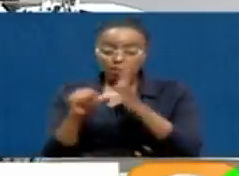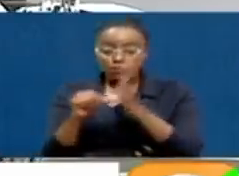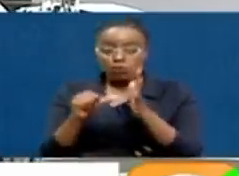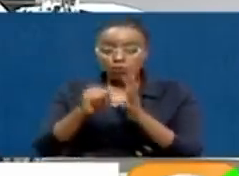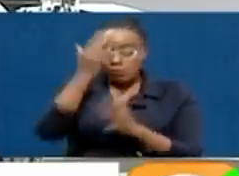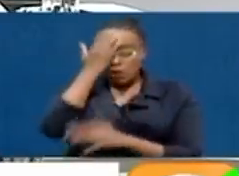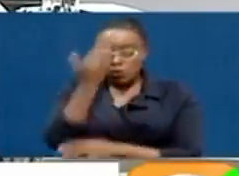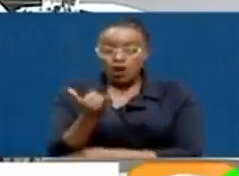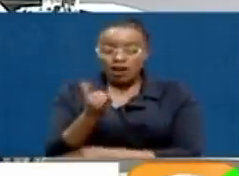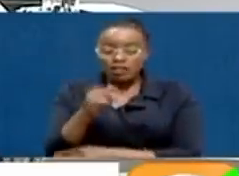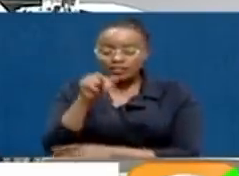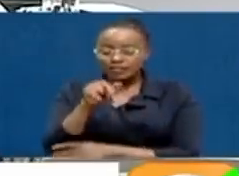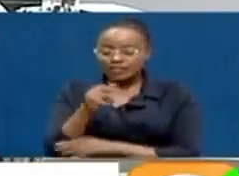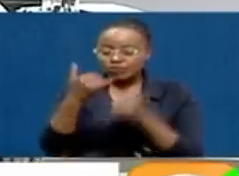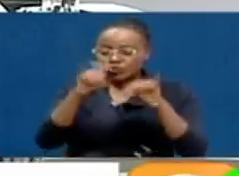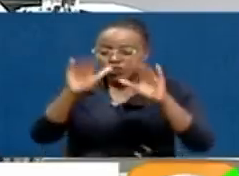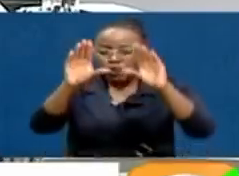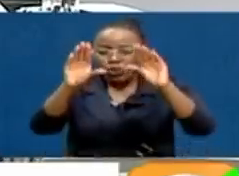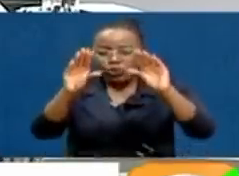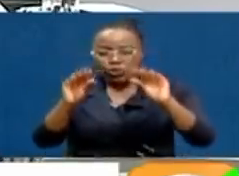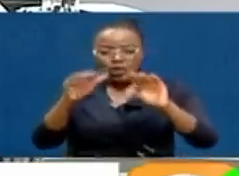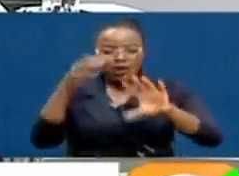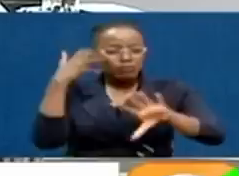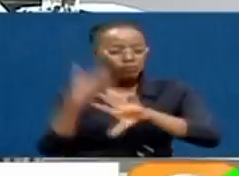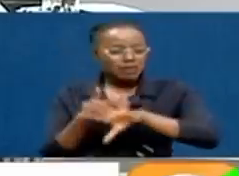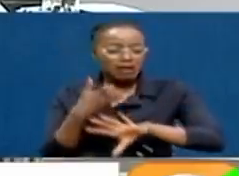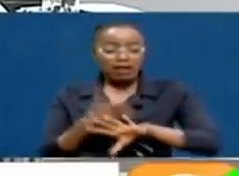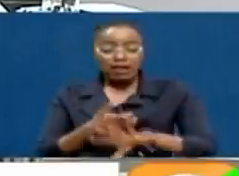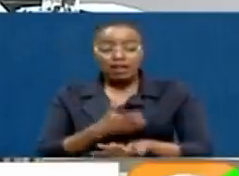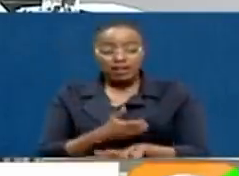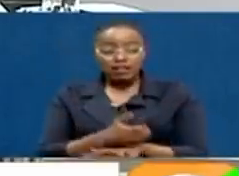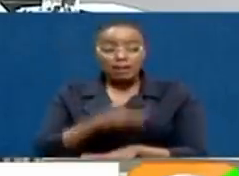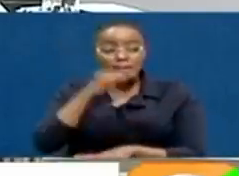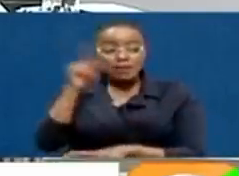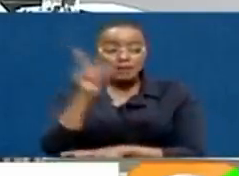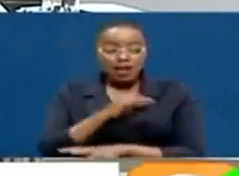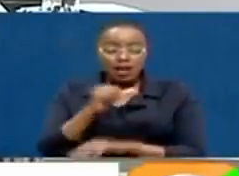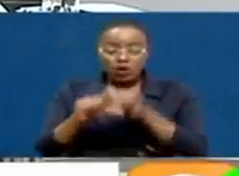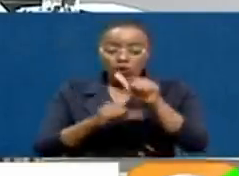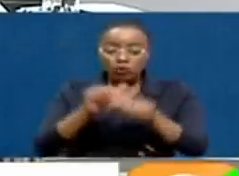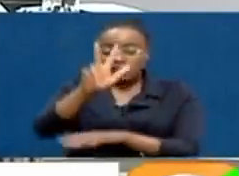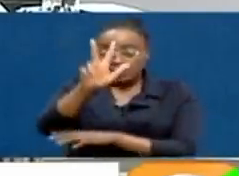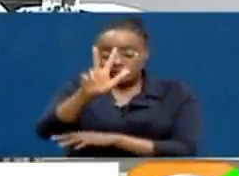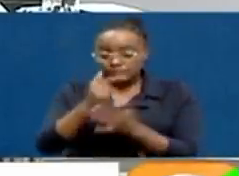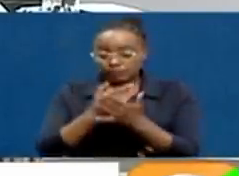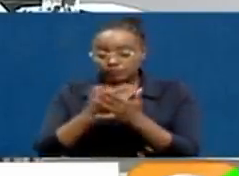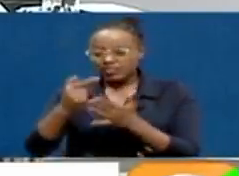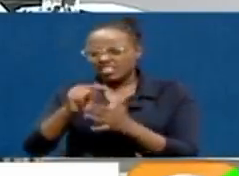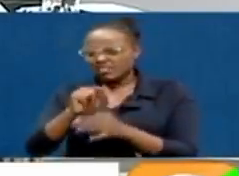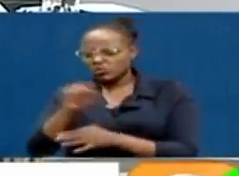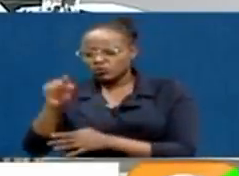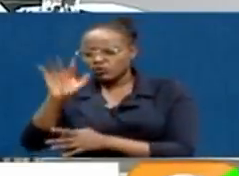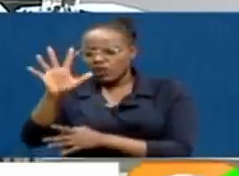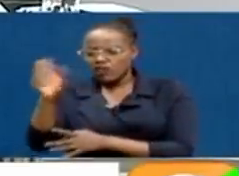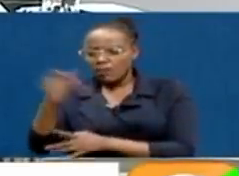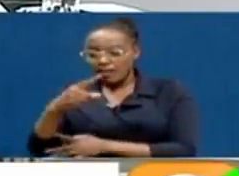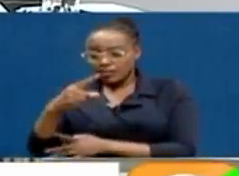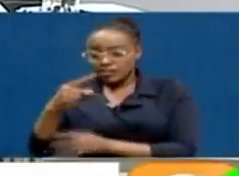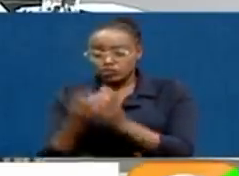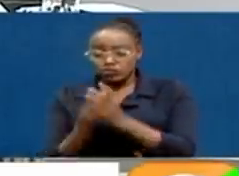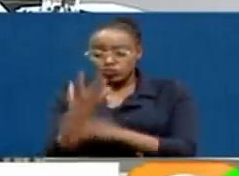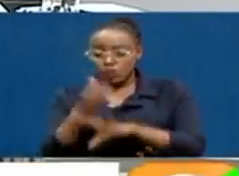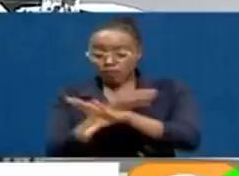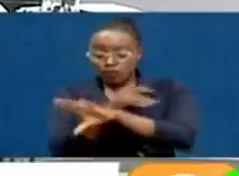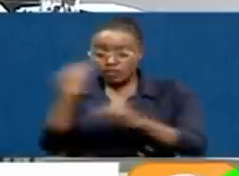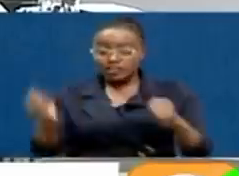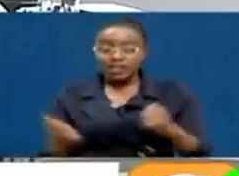why containing them is such a big hassle. Remember, I mentioned that they only have about 3 to 5 months to grow. But before that